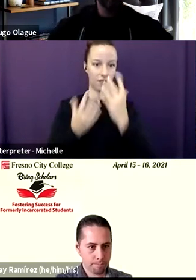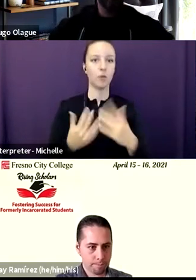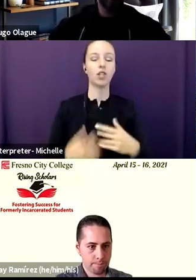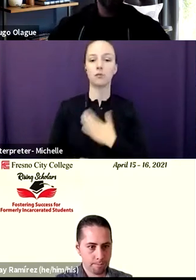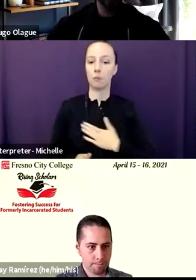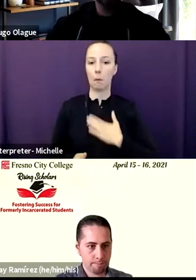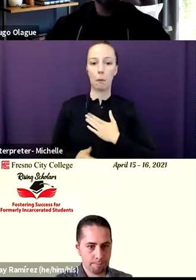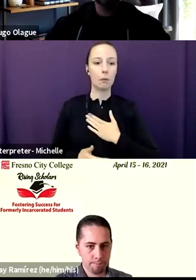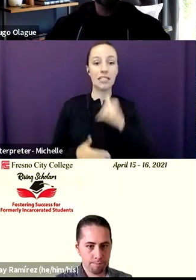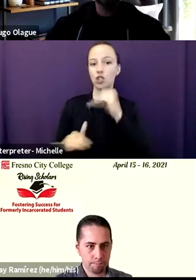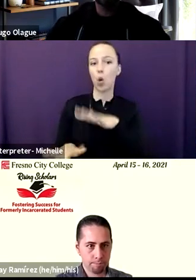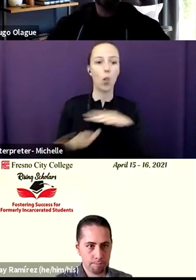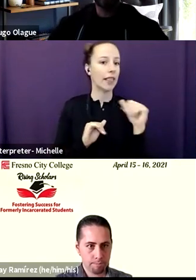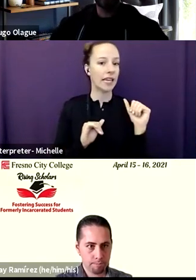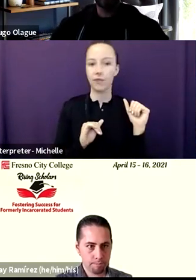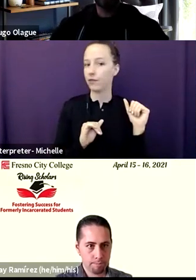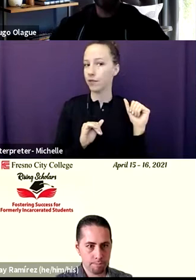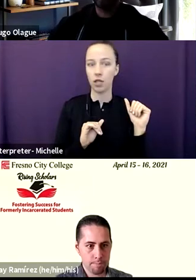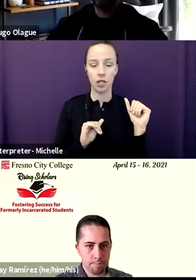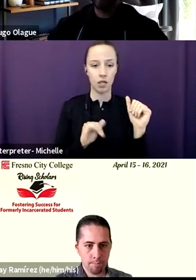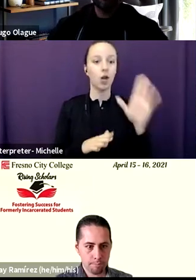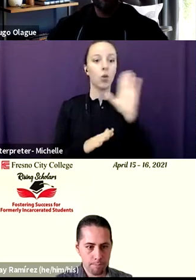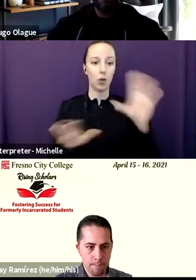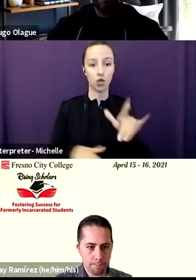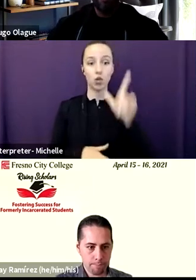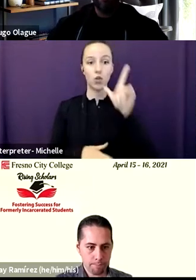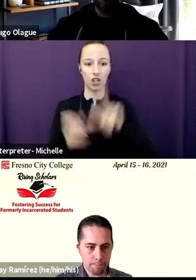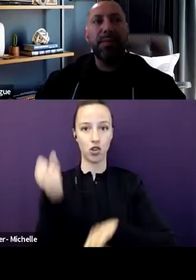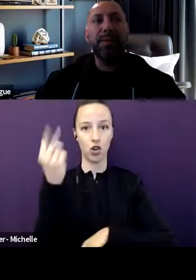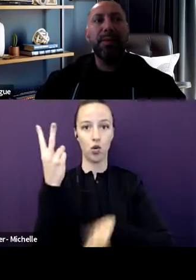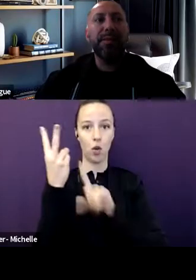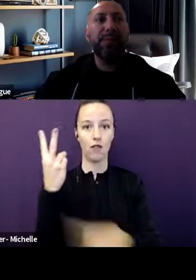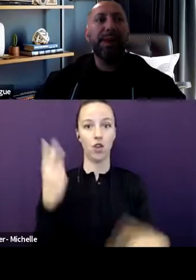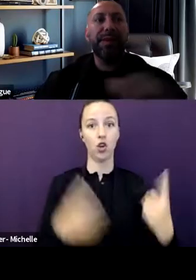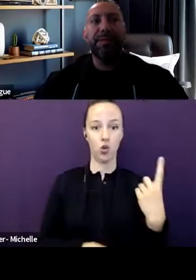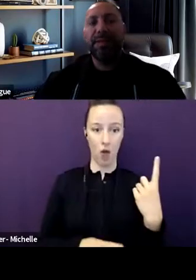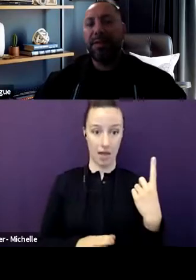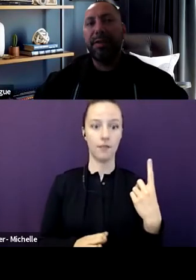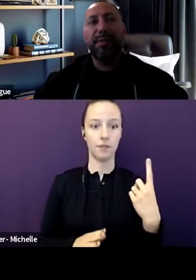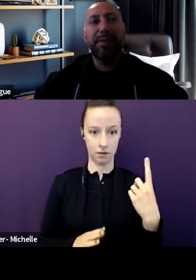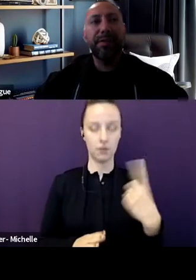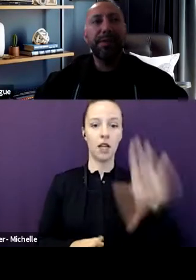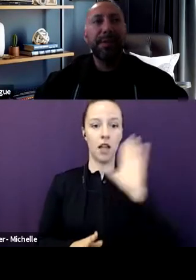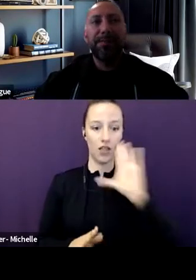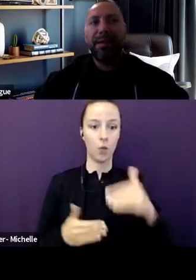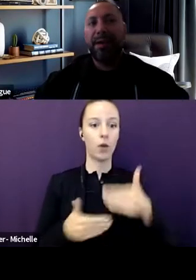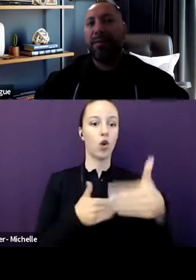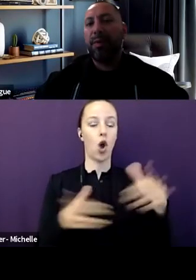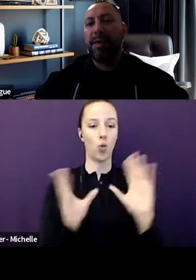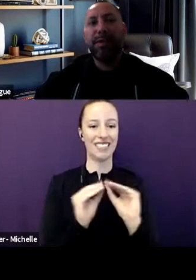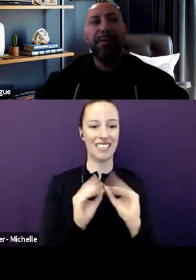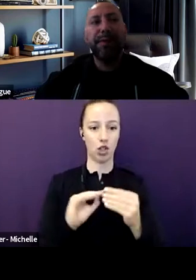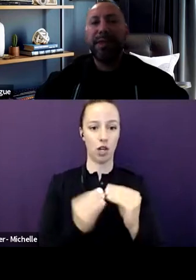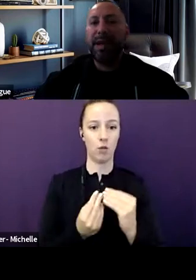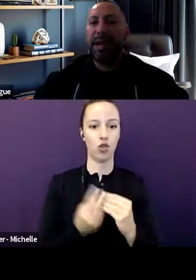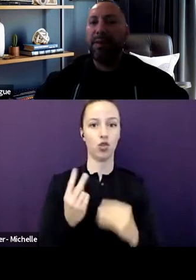Please don't leave. We're gonna go into lunch from 12 to 1, and we will break into session number 2 from